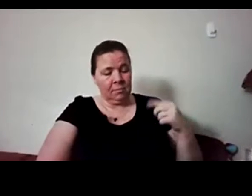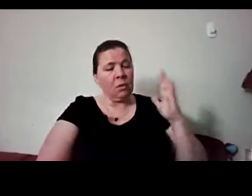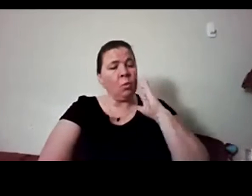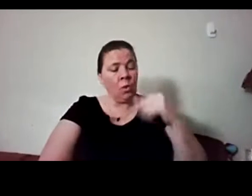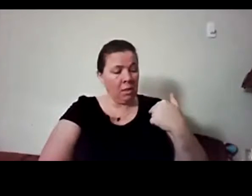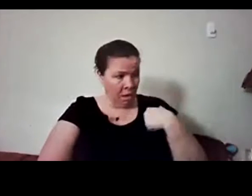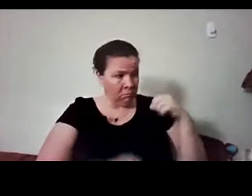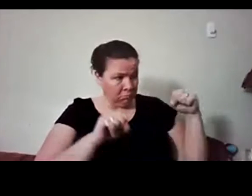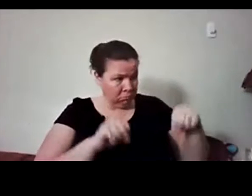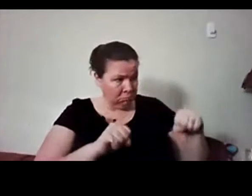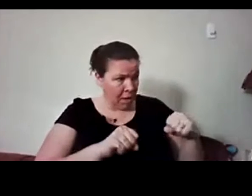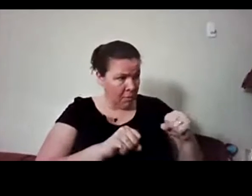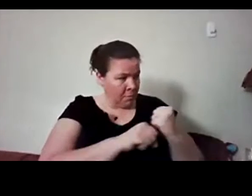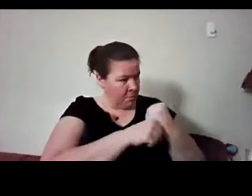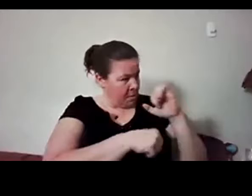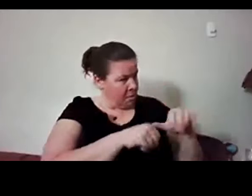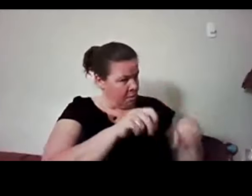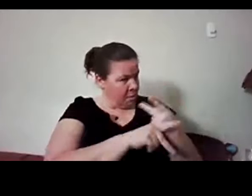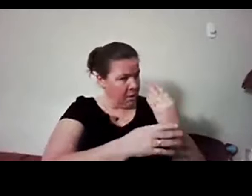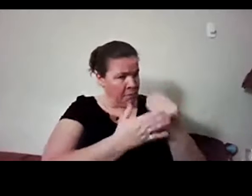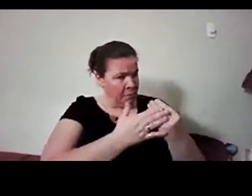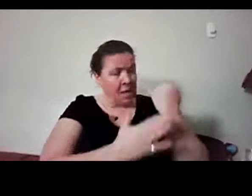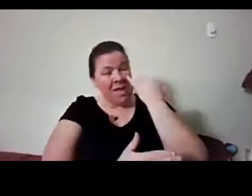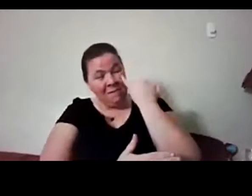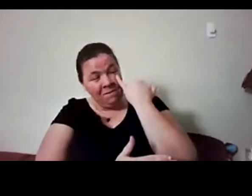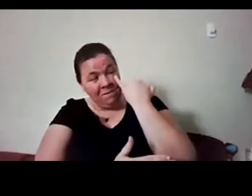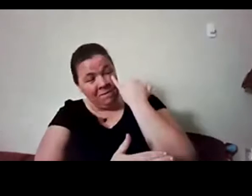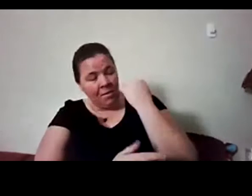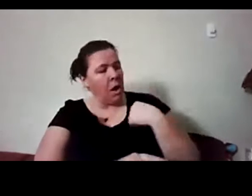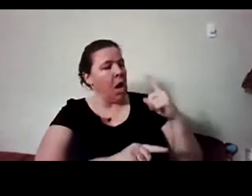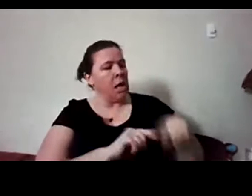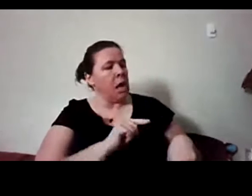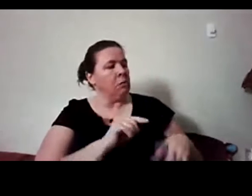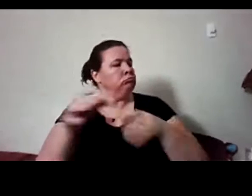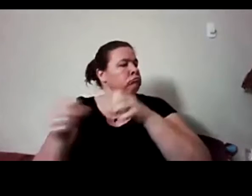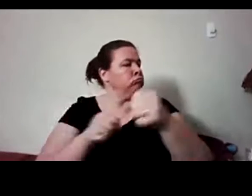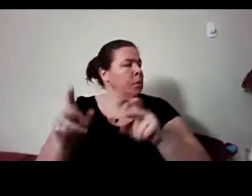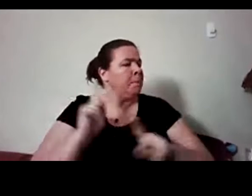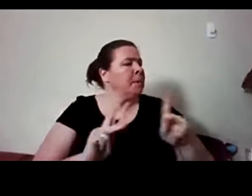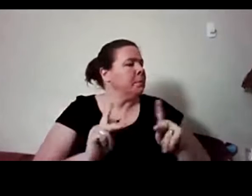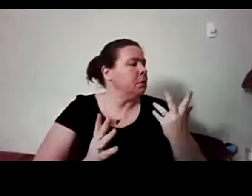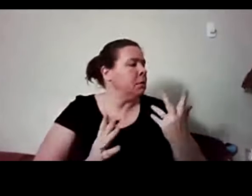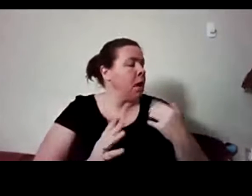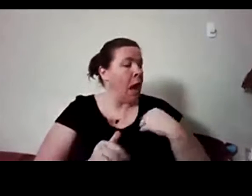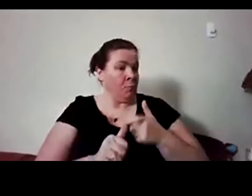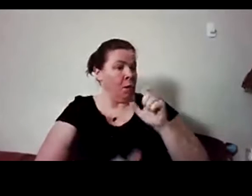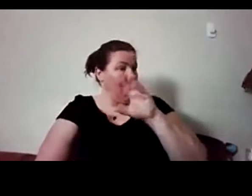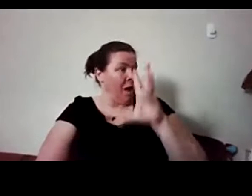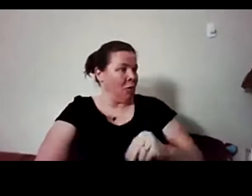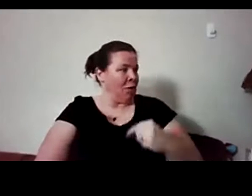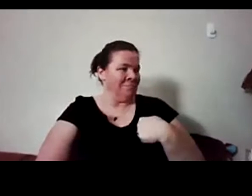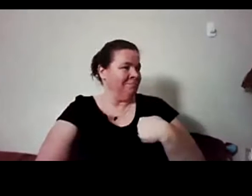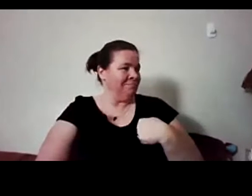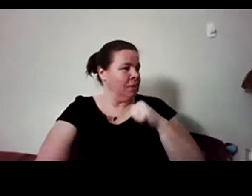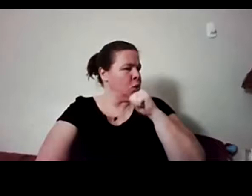be able to make that kind of money if I cannot recruit? Because I am an African and it is not